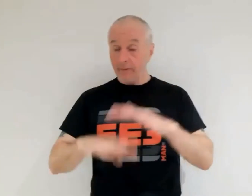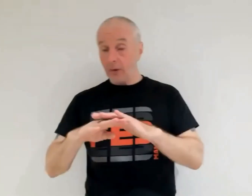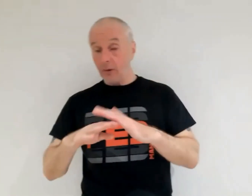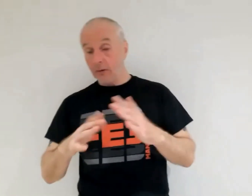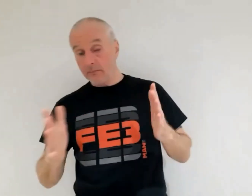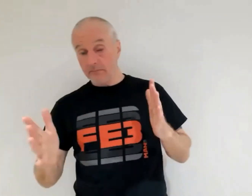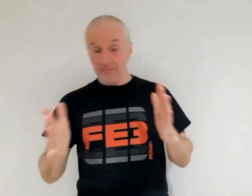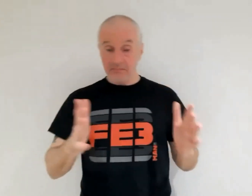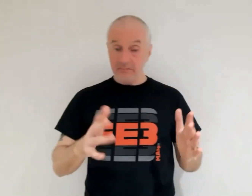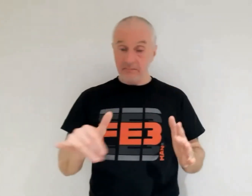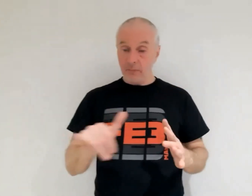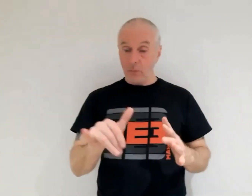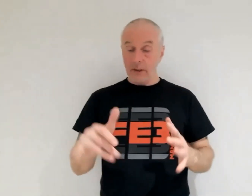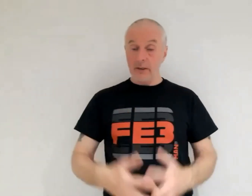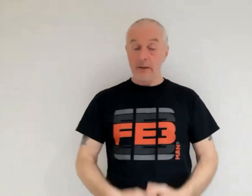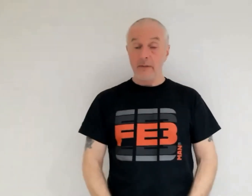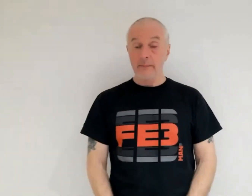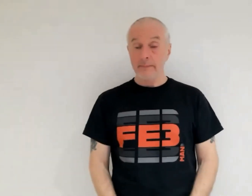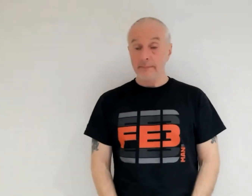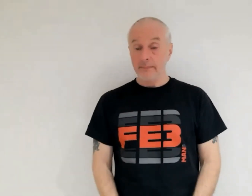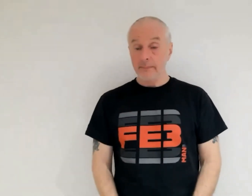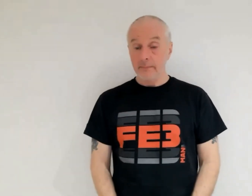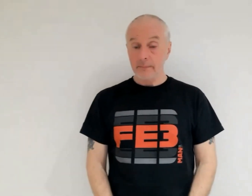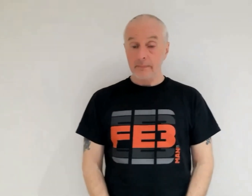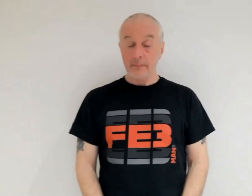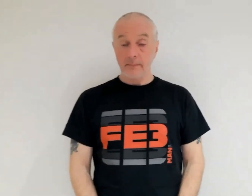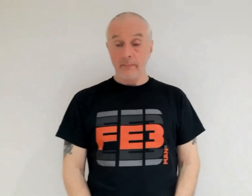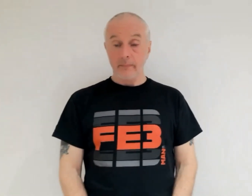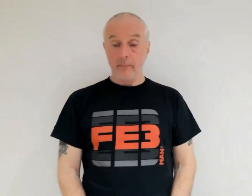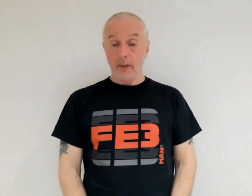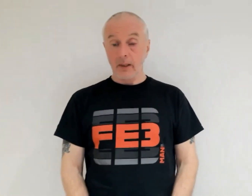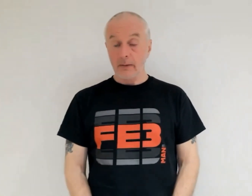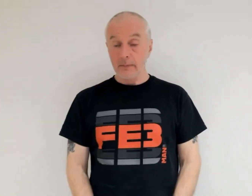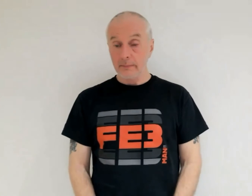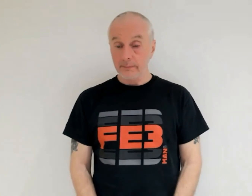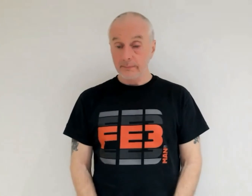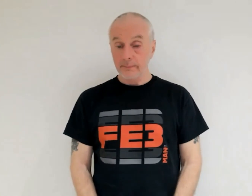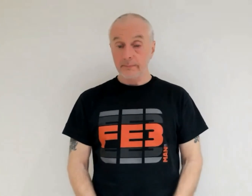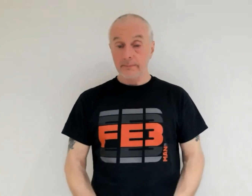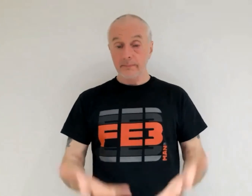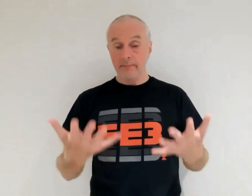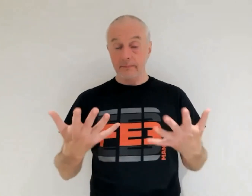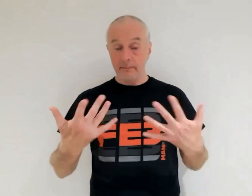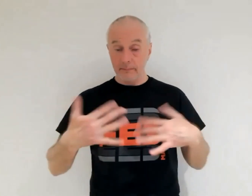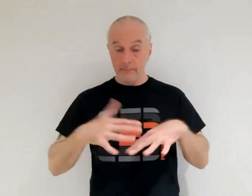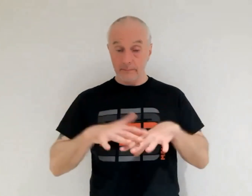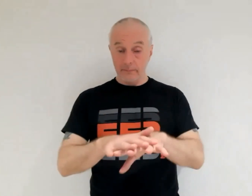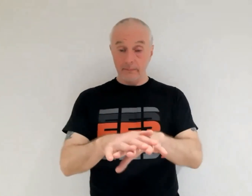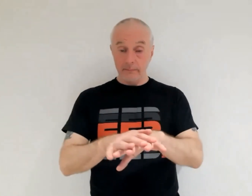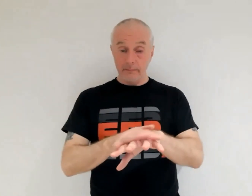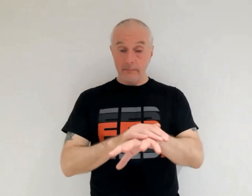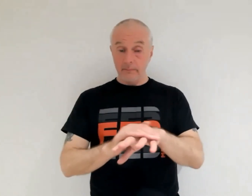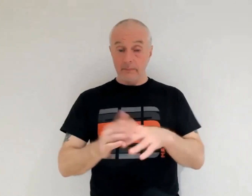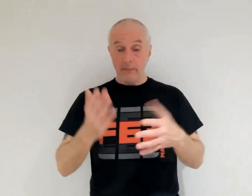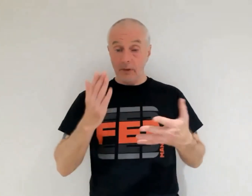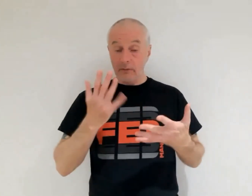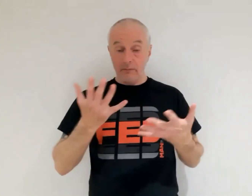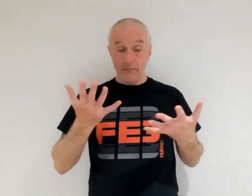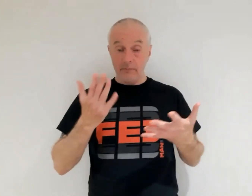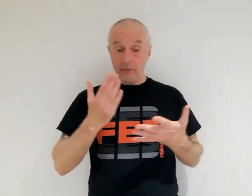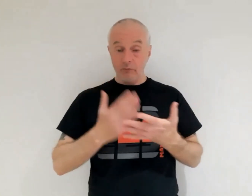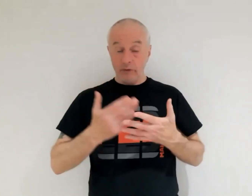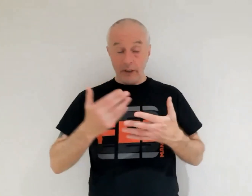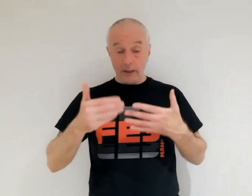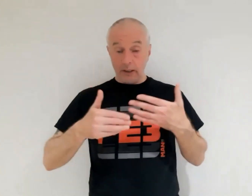So there's no sort of conversion, so to speak, with a blend. It's really a function of